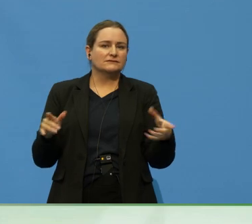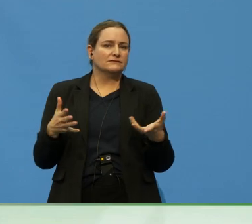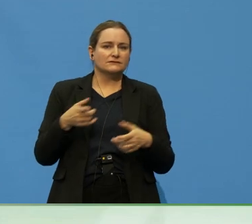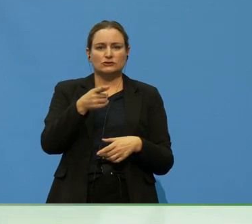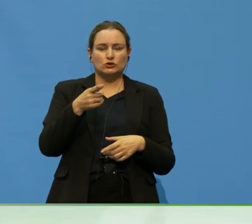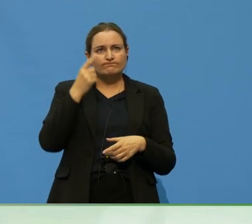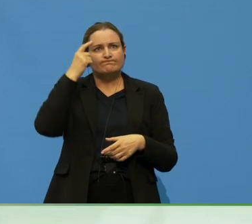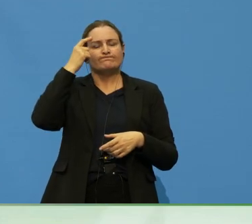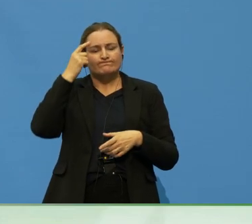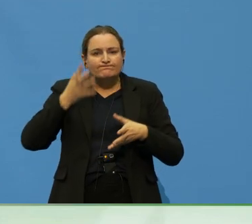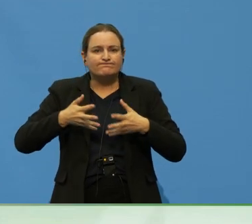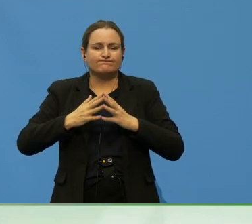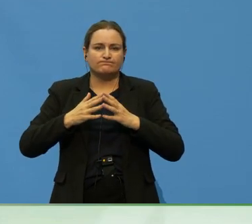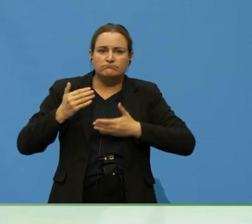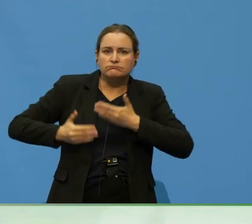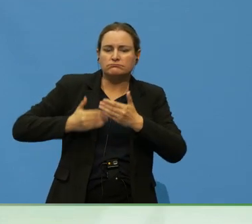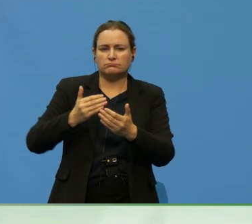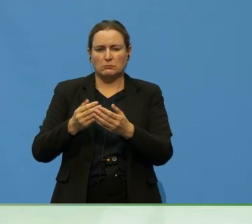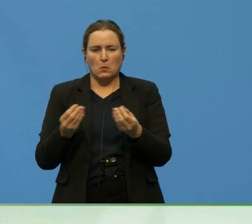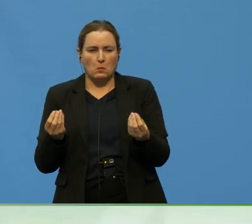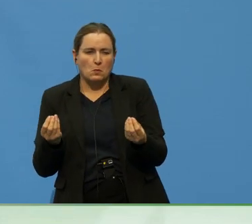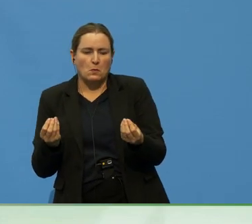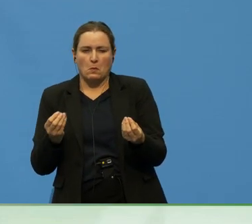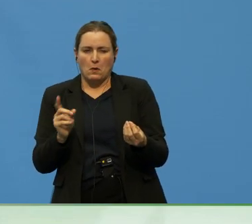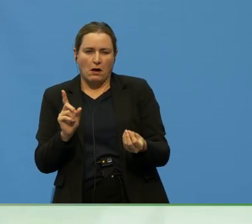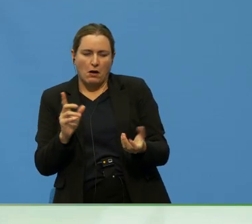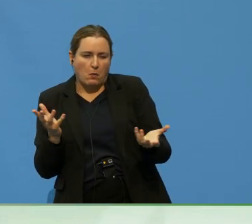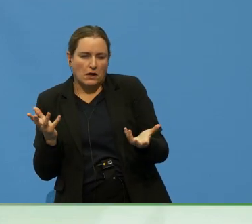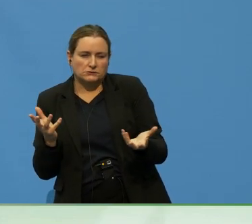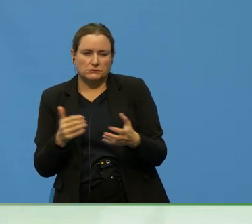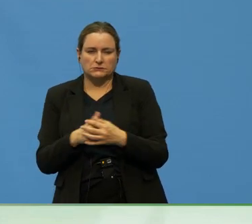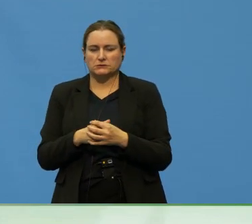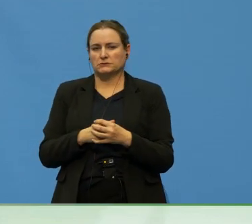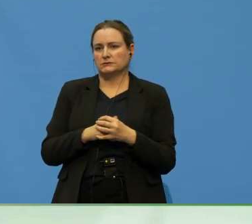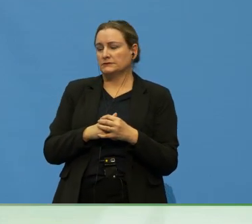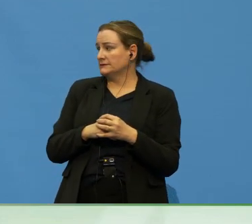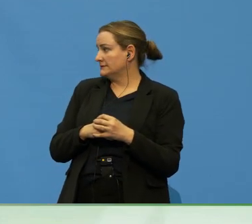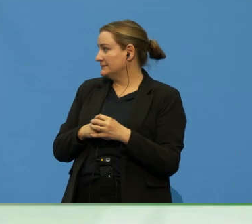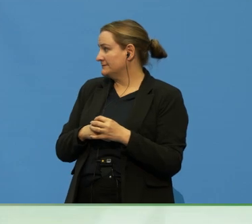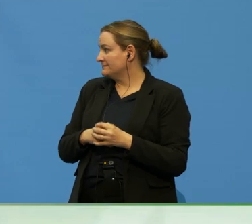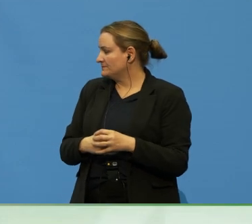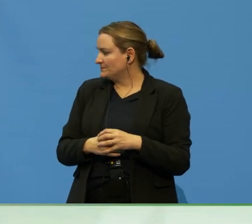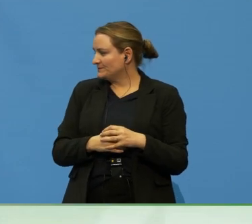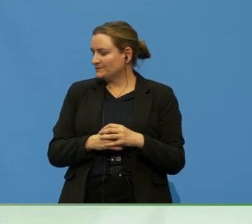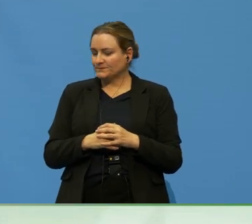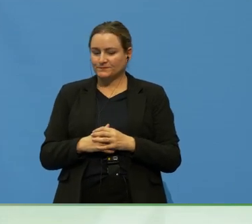with the community, nothing about us, some really practical, tactical stuff? Oh my goodness. Well, I